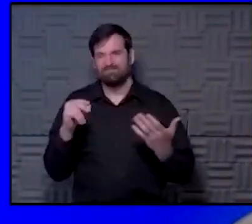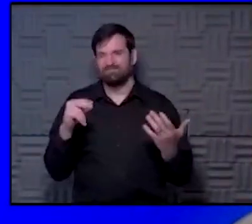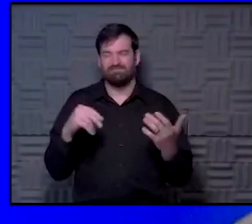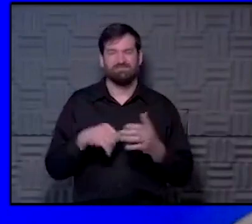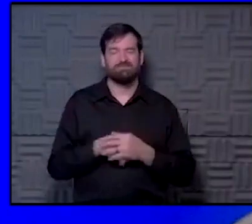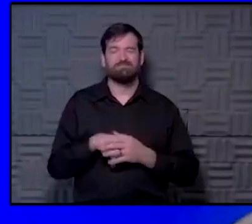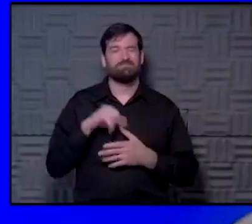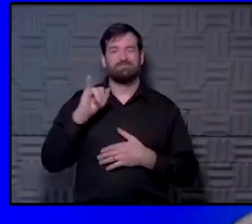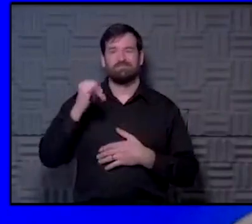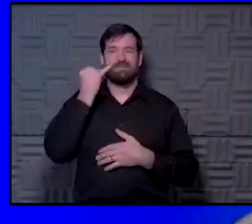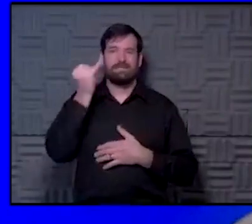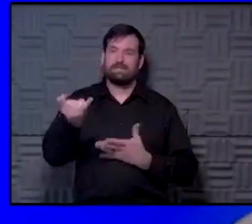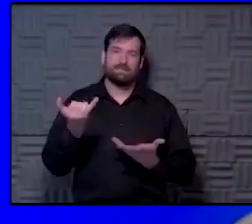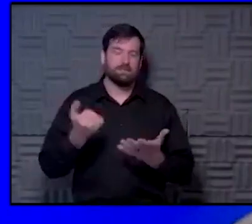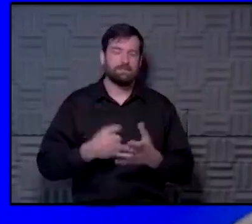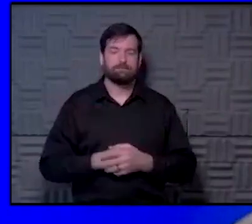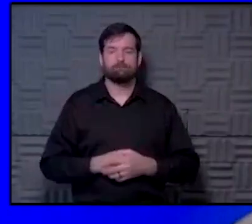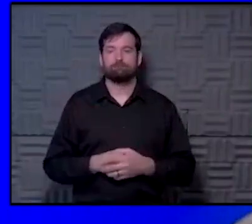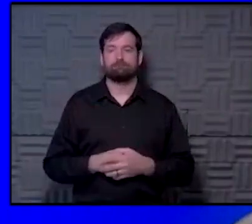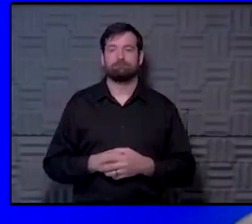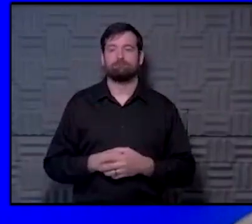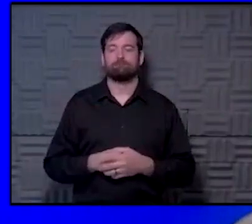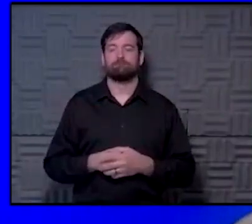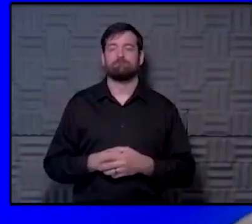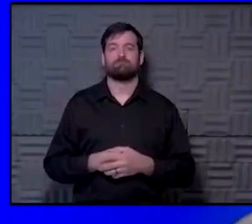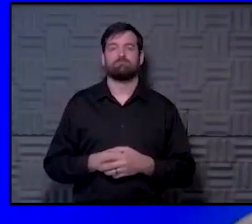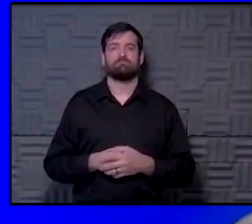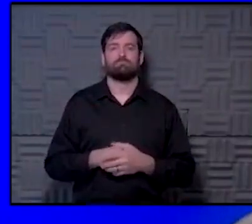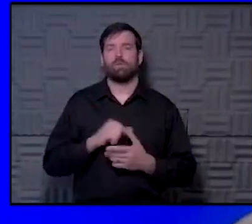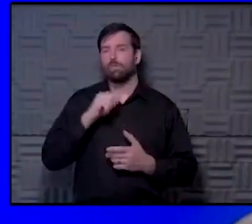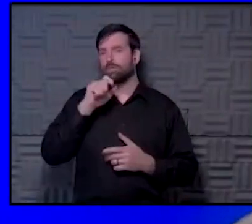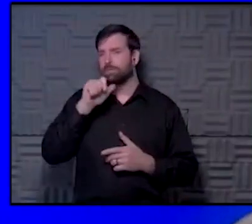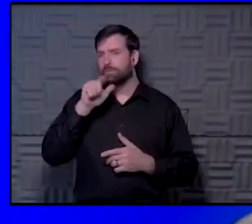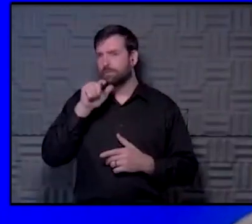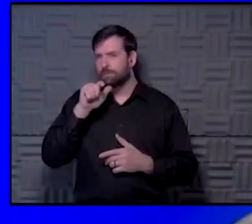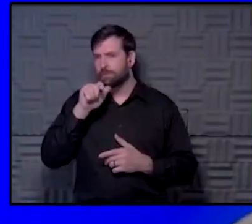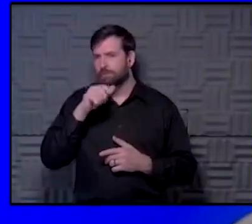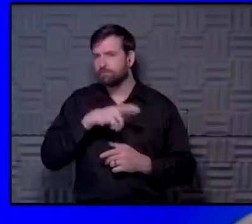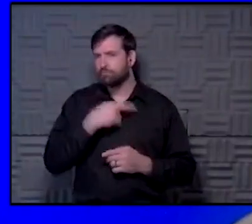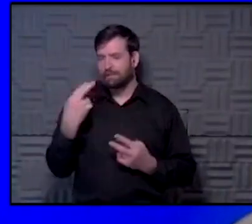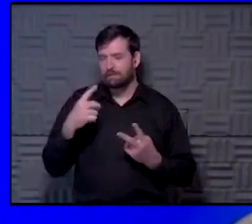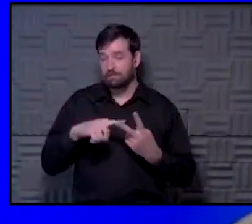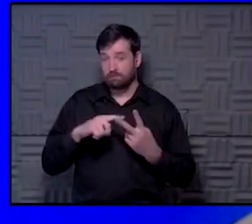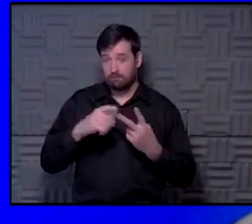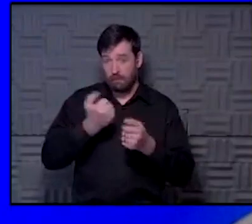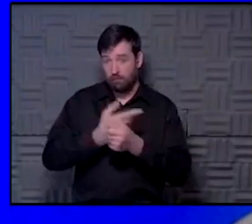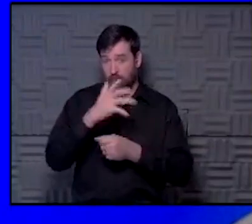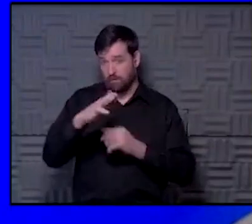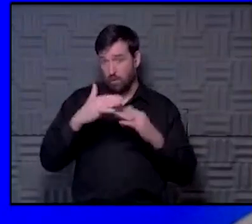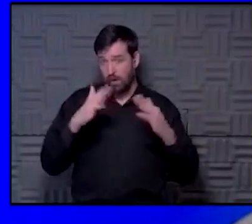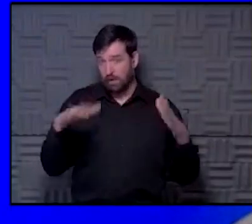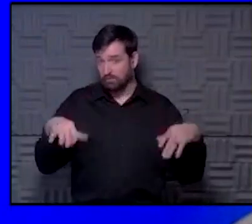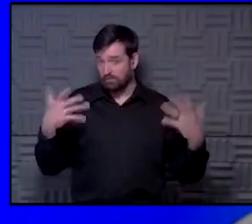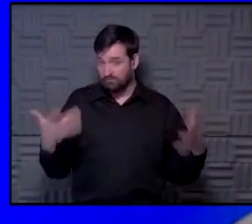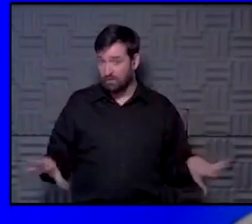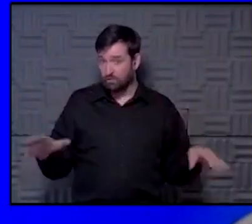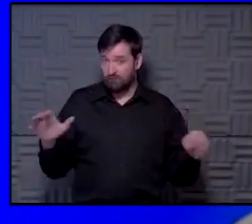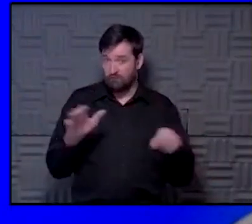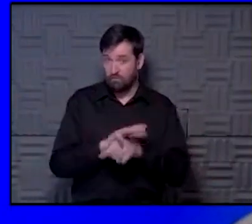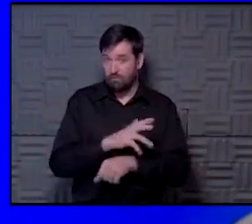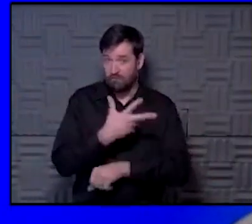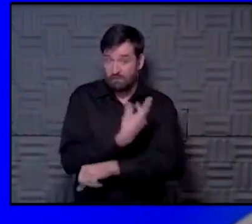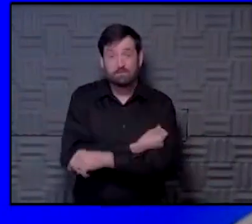this concept of identifying who is at risk. Is everybody in your house fully vaccinated? And that